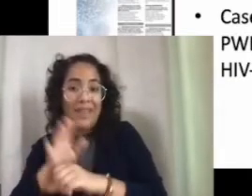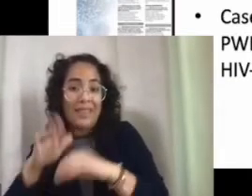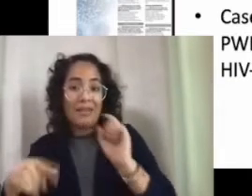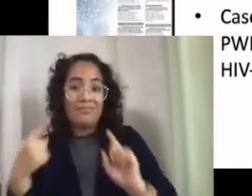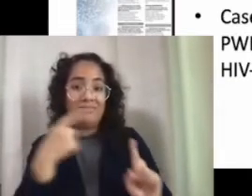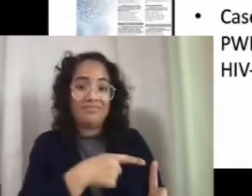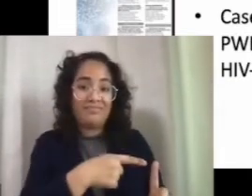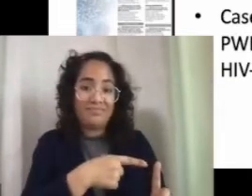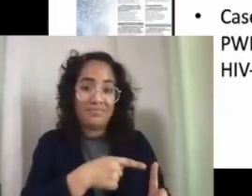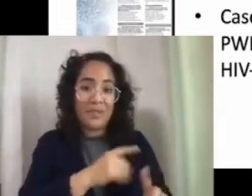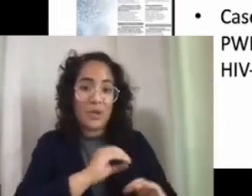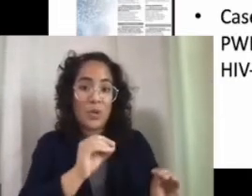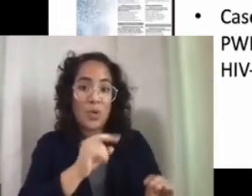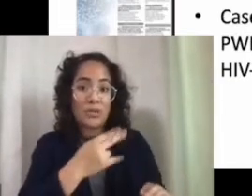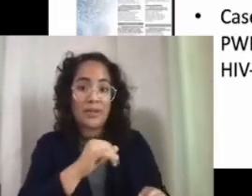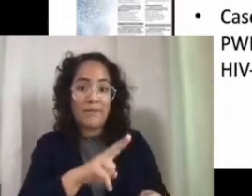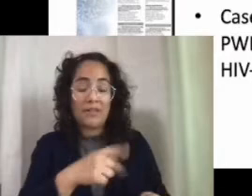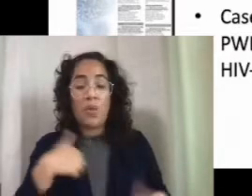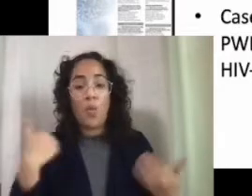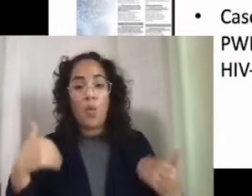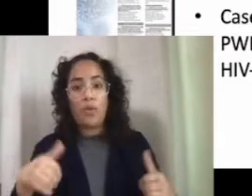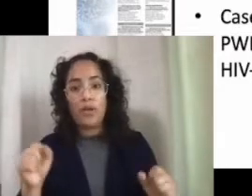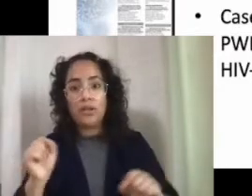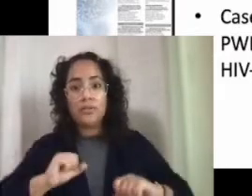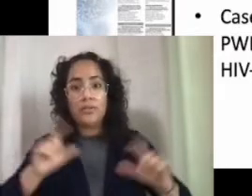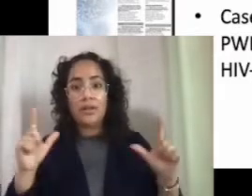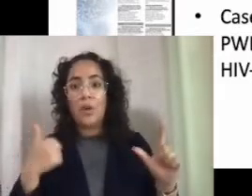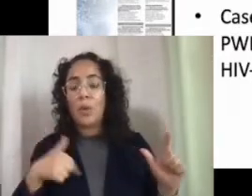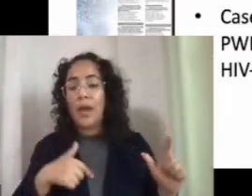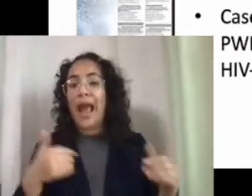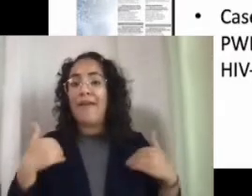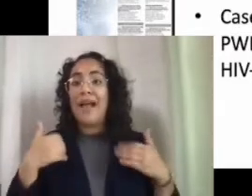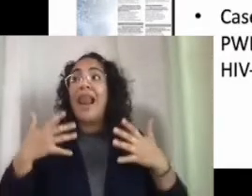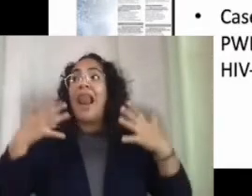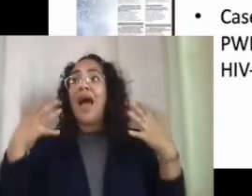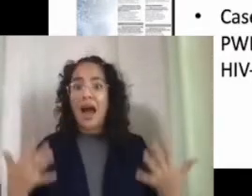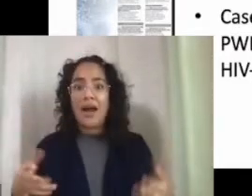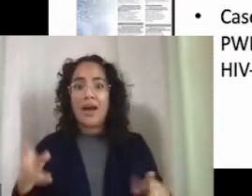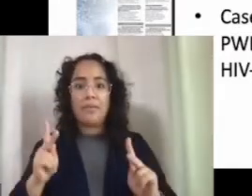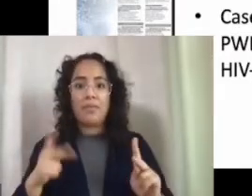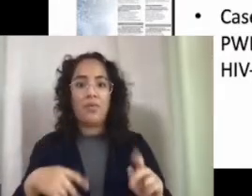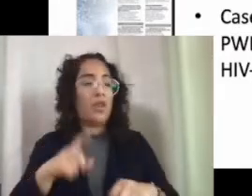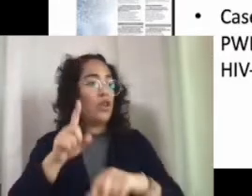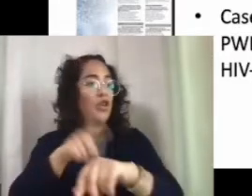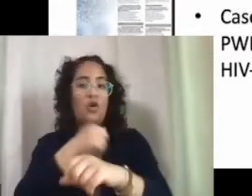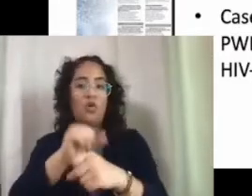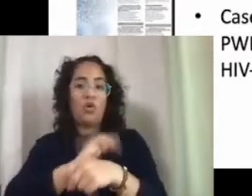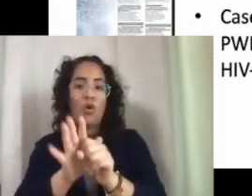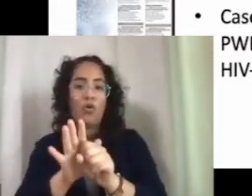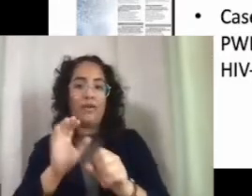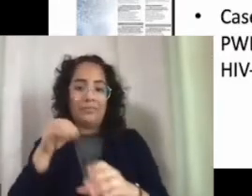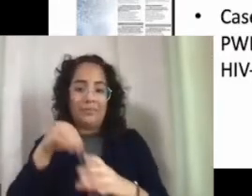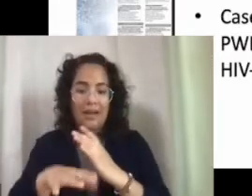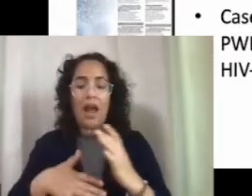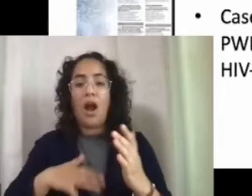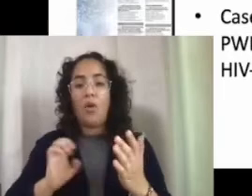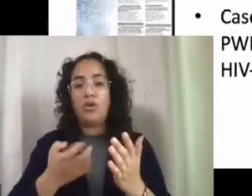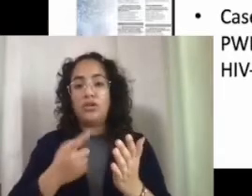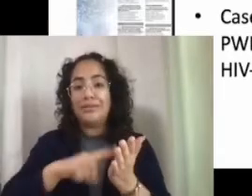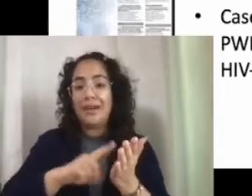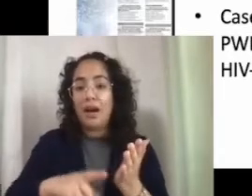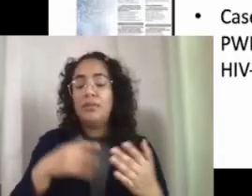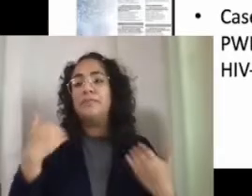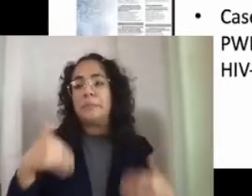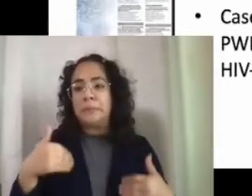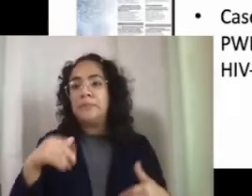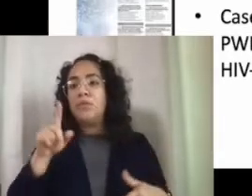That was very surprising to me. We have a lot of people with long COVID in our study. And it's, I think it's quite concerning.